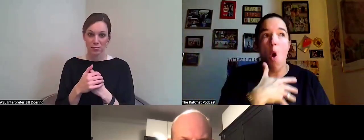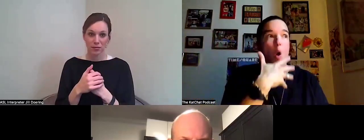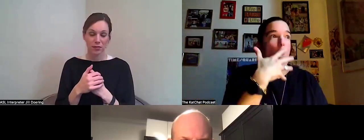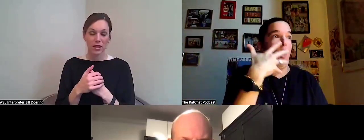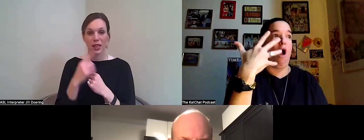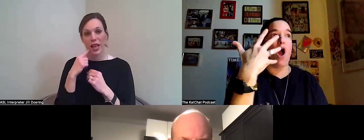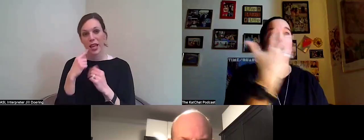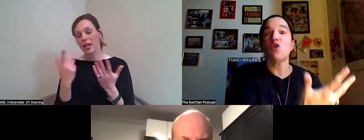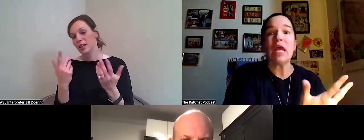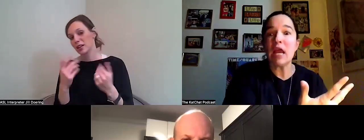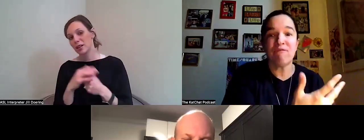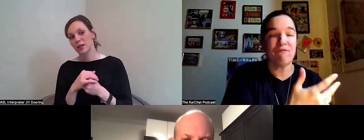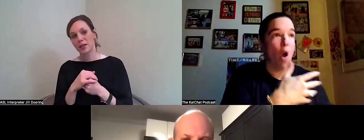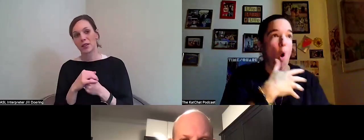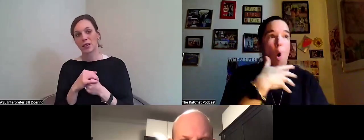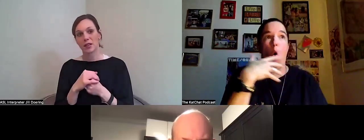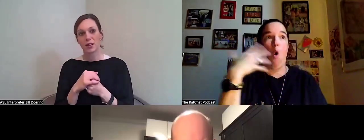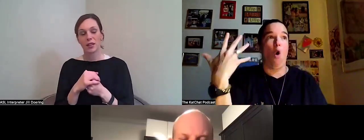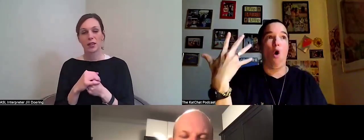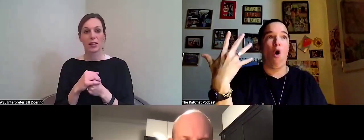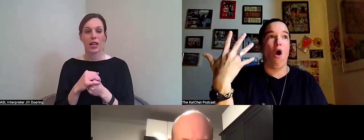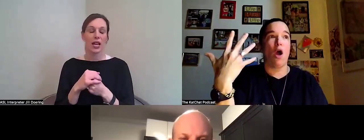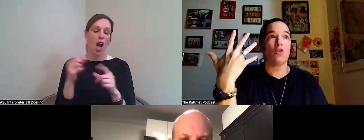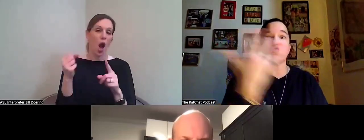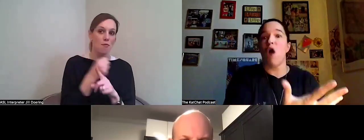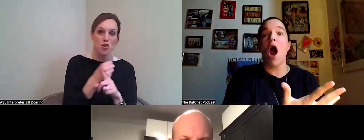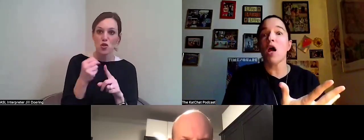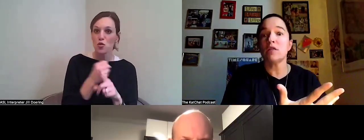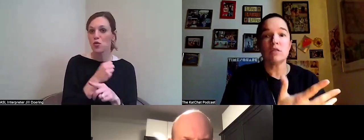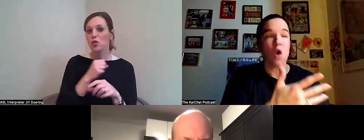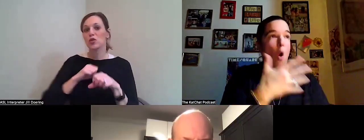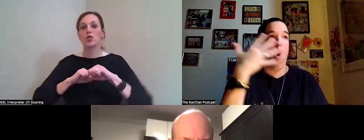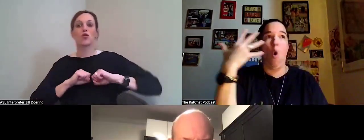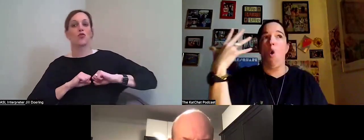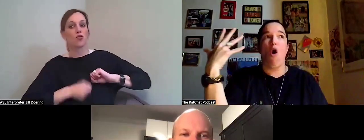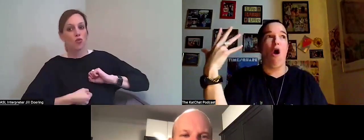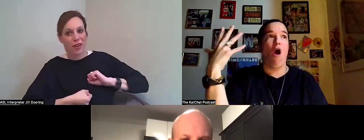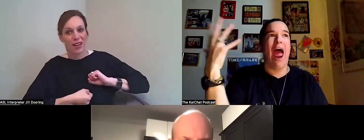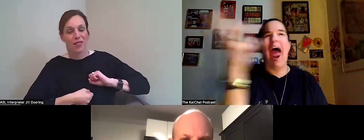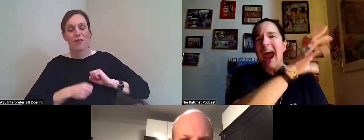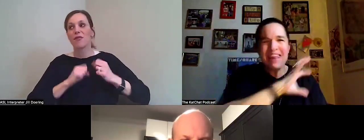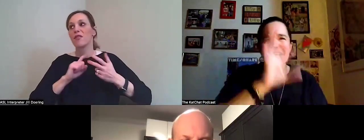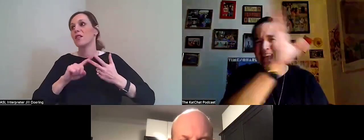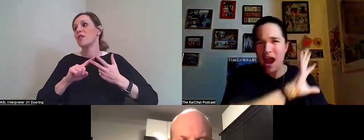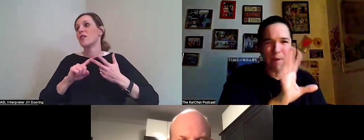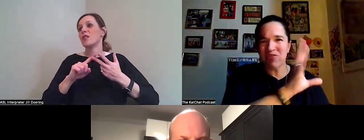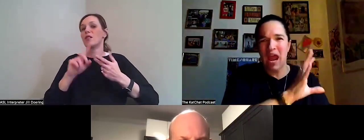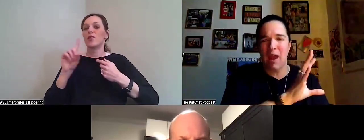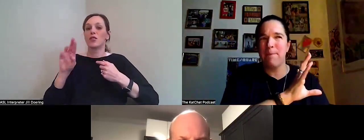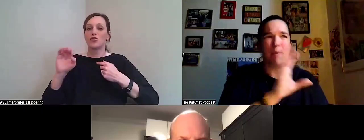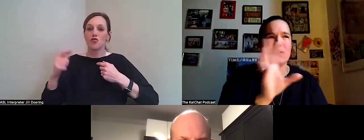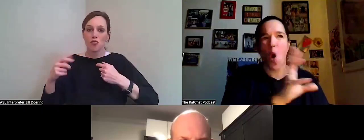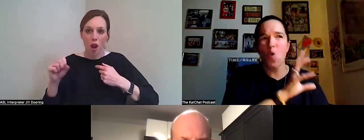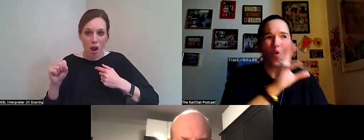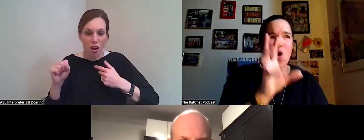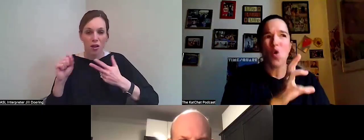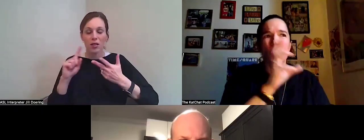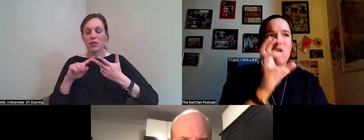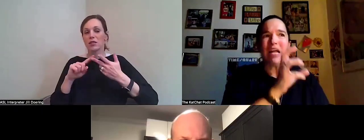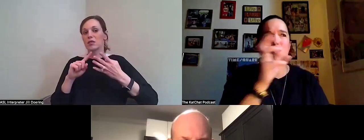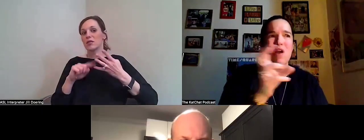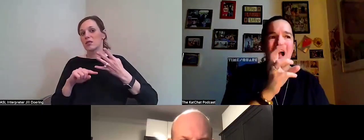abuse or grief or drug or any type of thing, people